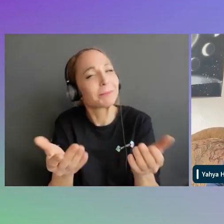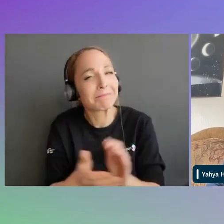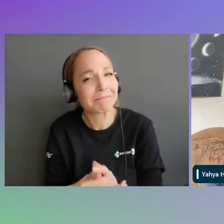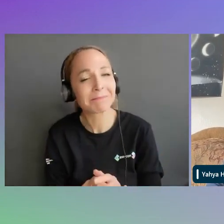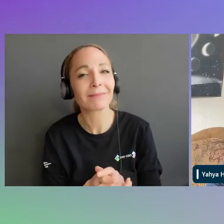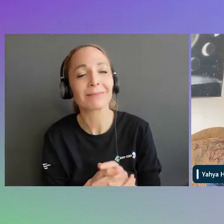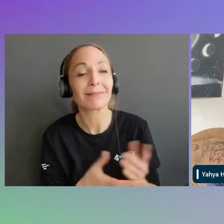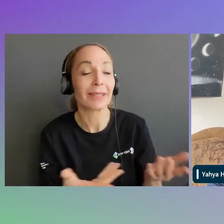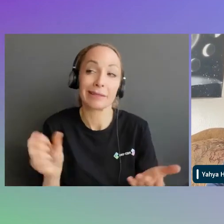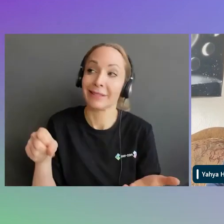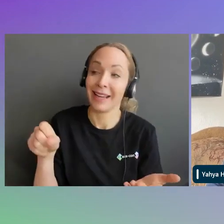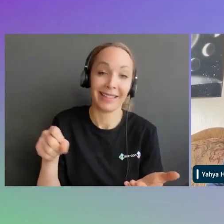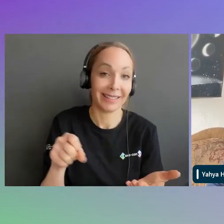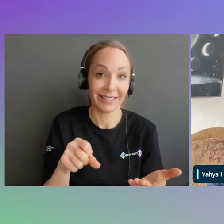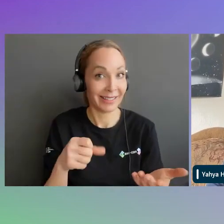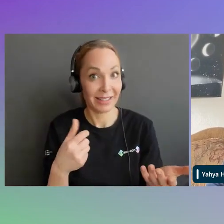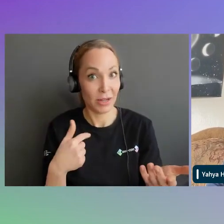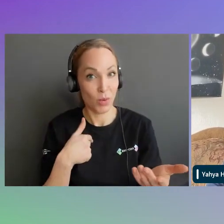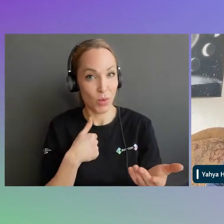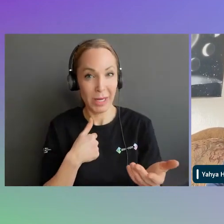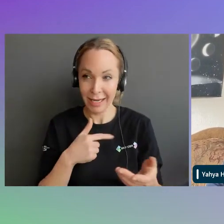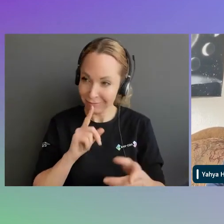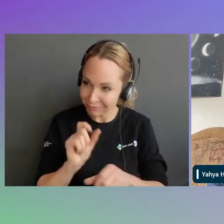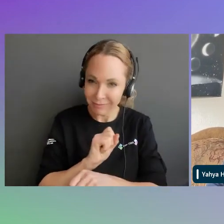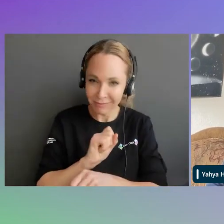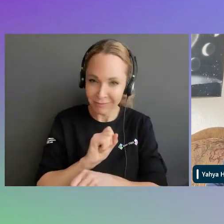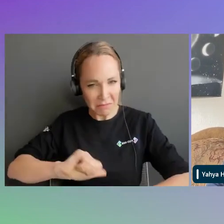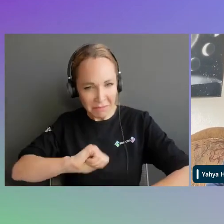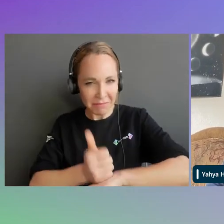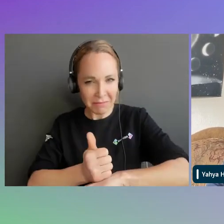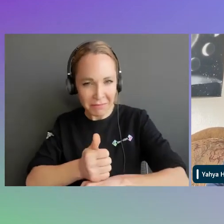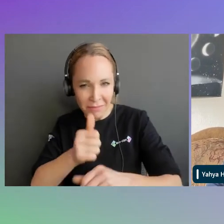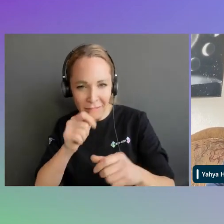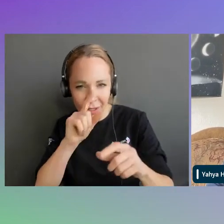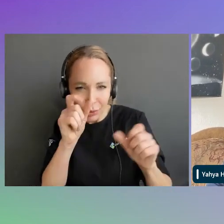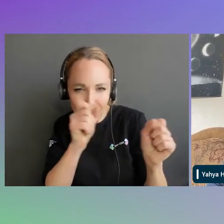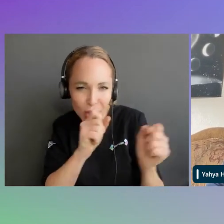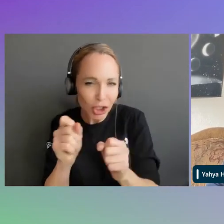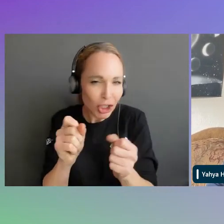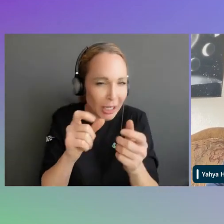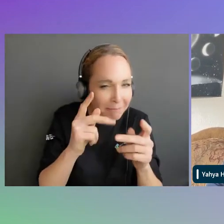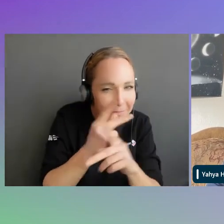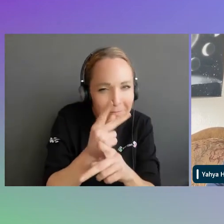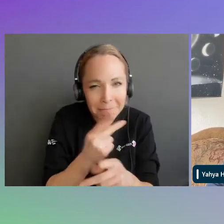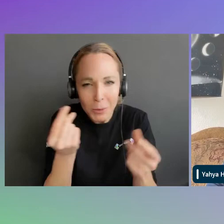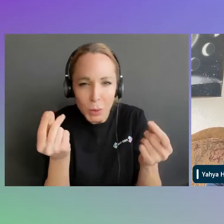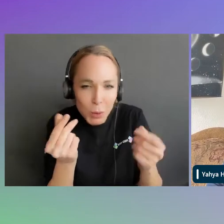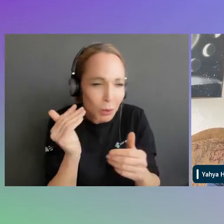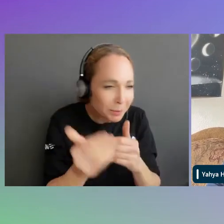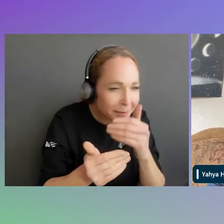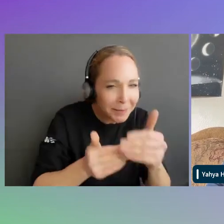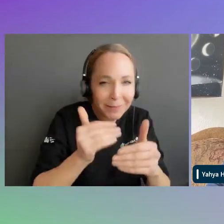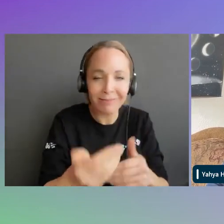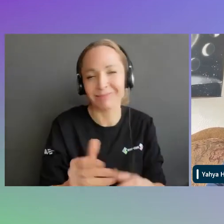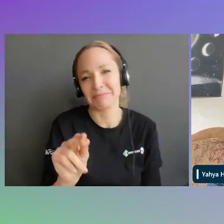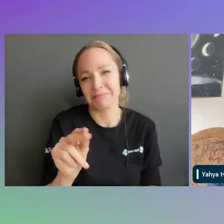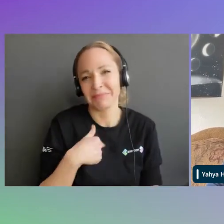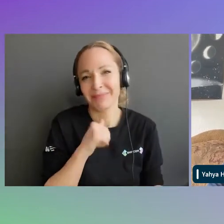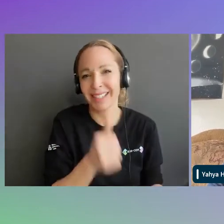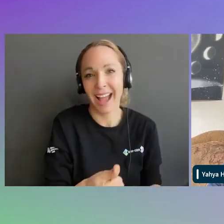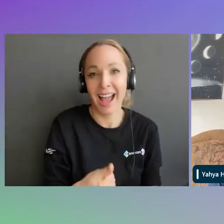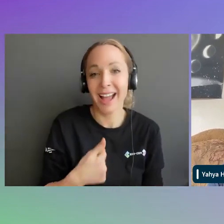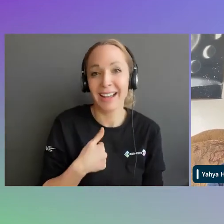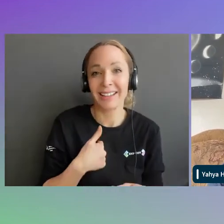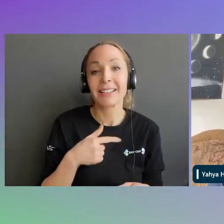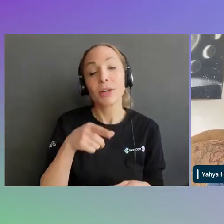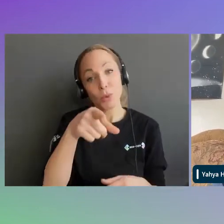we didn't take as much of a strategic approach. So I definitely would recommend, if today that's something that you're doing, is deciding about using a component